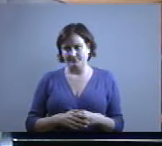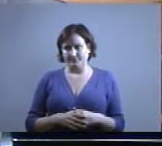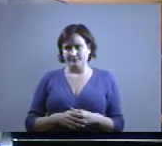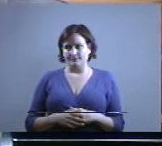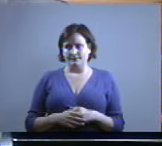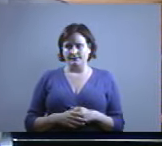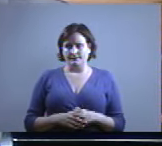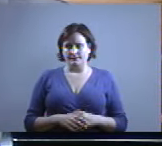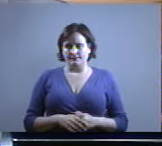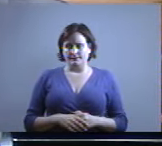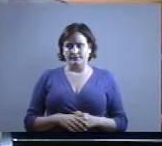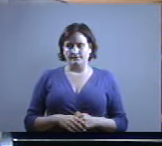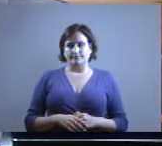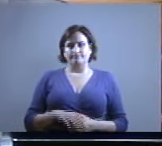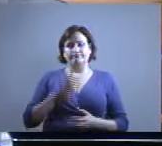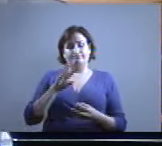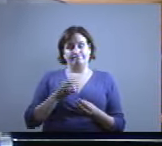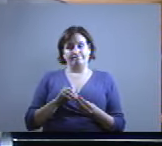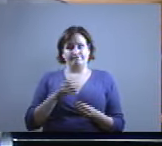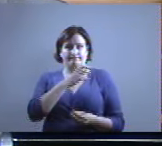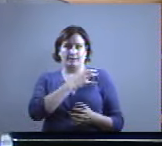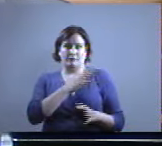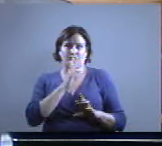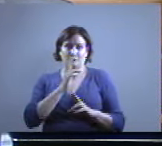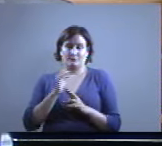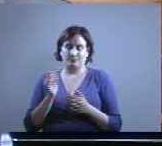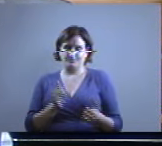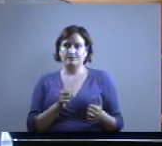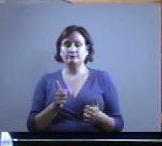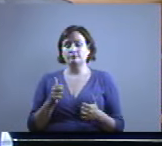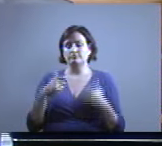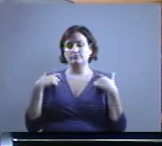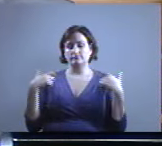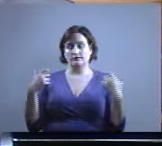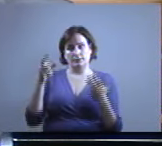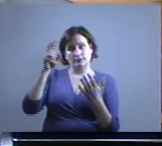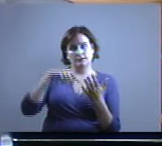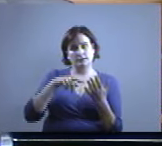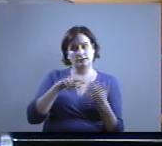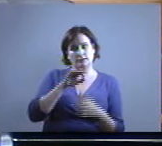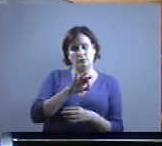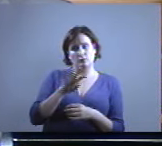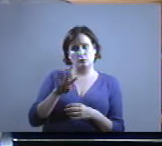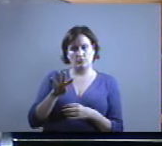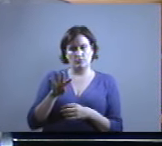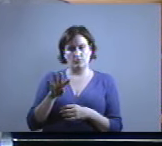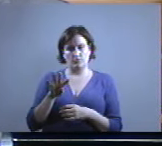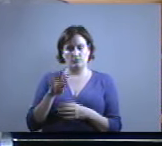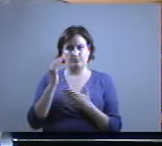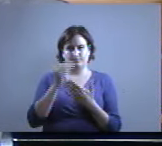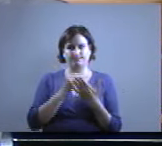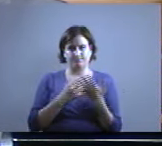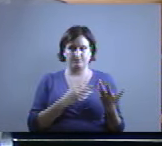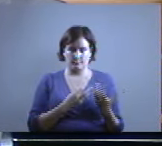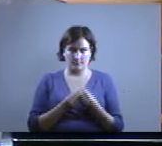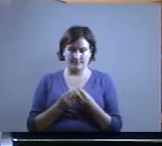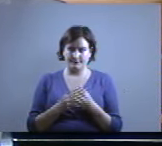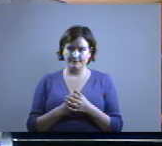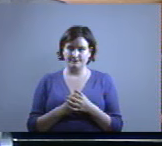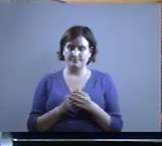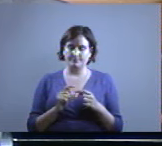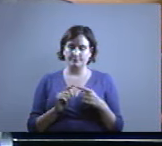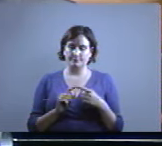That concludes ministerial responses. The Secretary will read the first to fourth orders together.